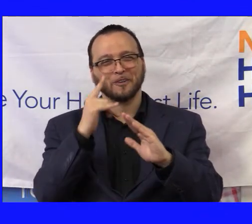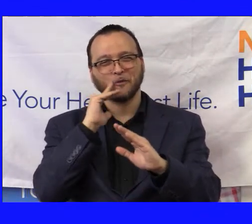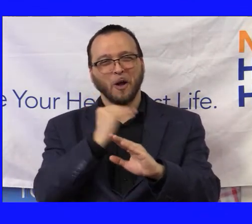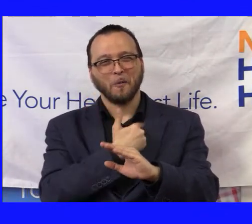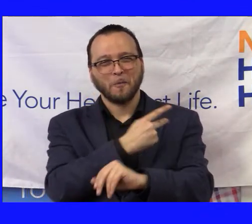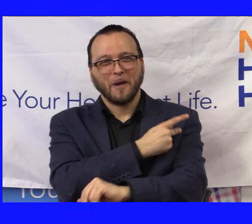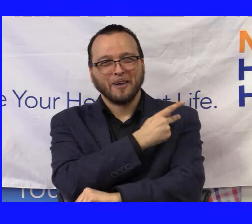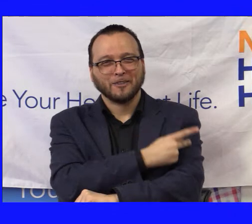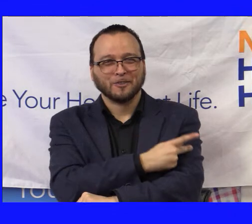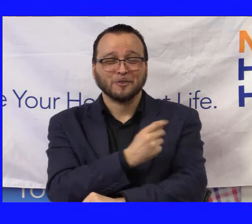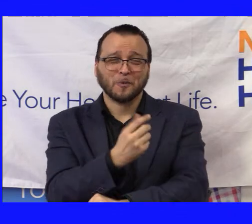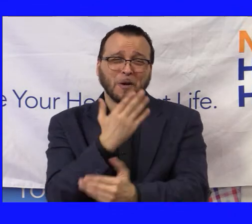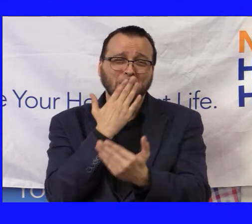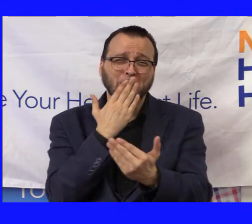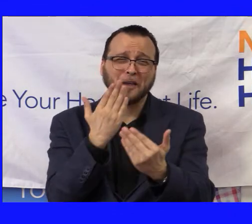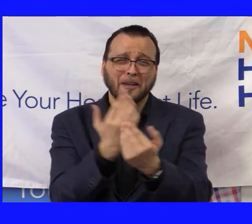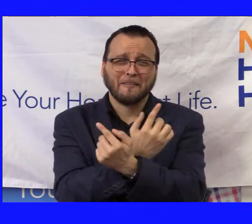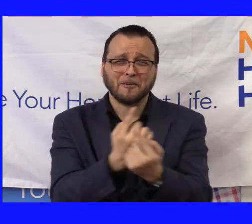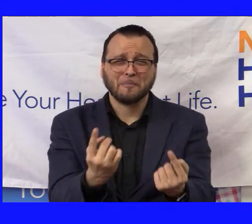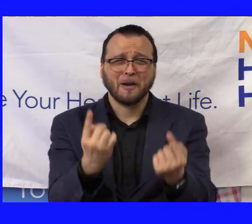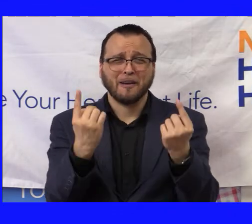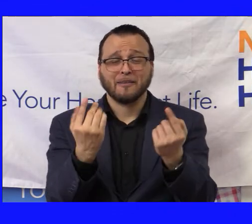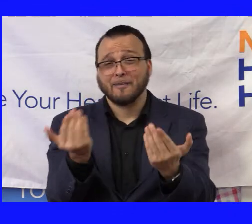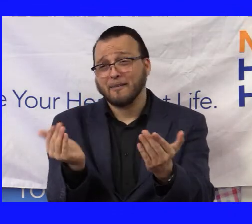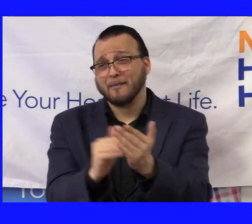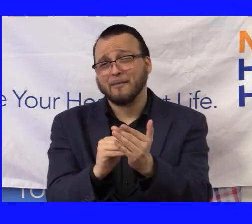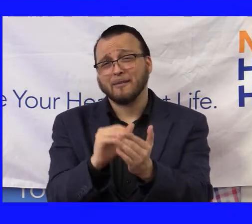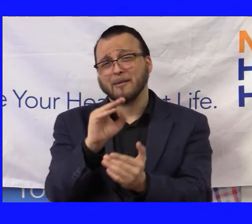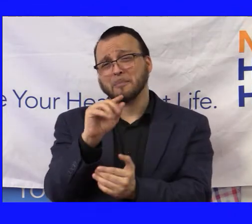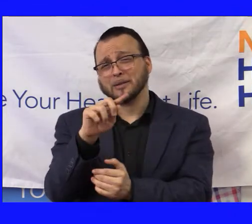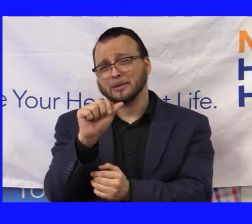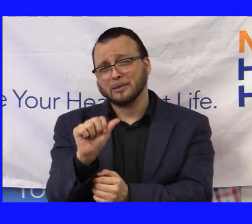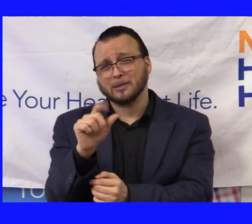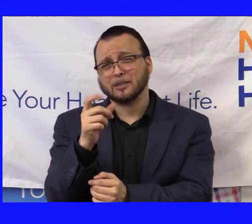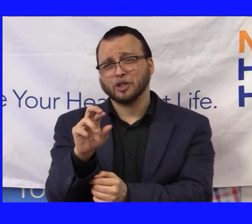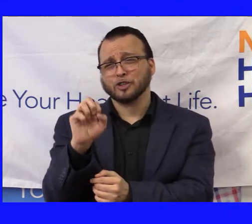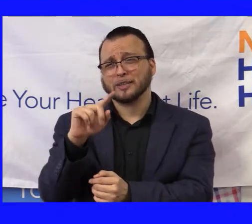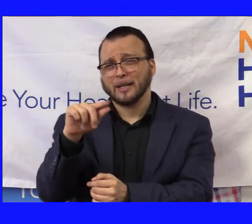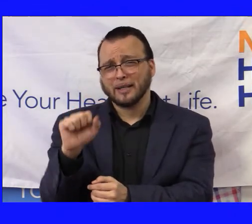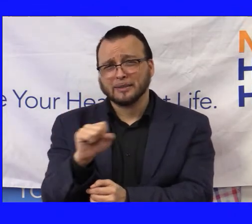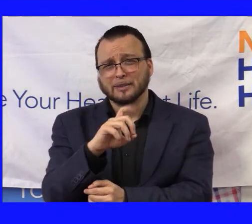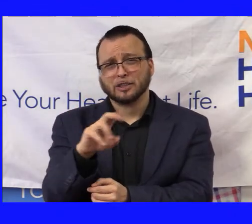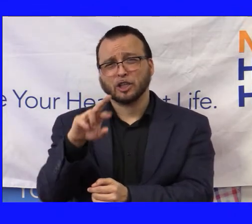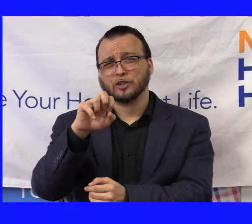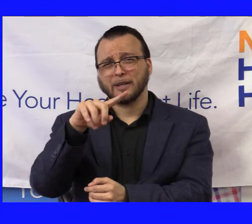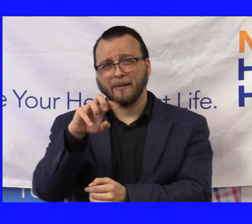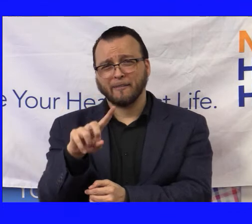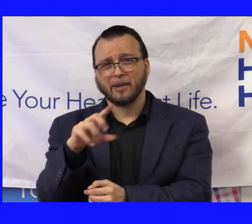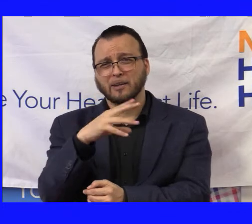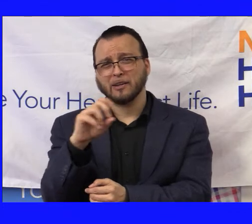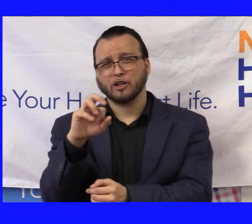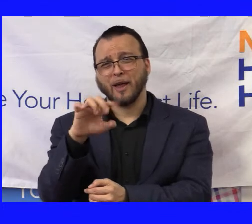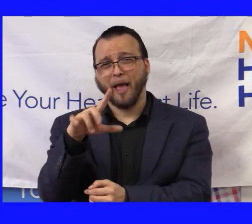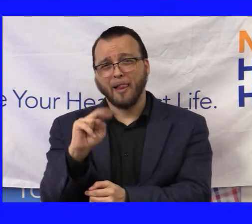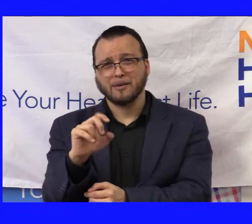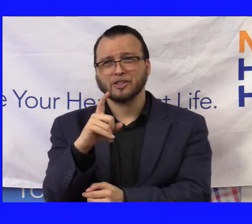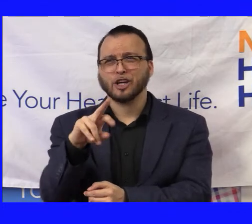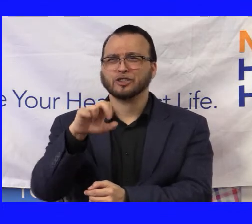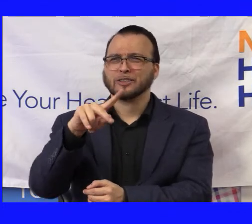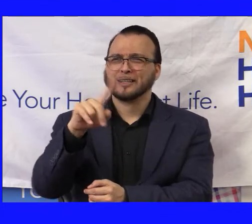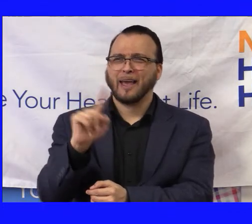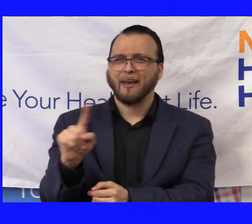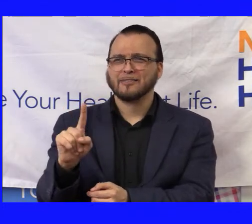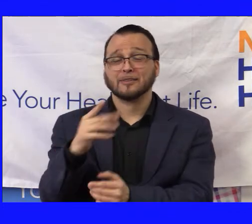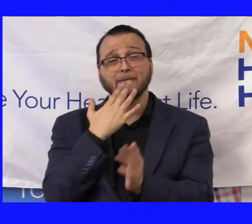just want to thank everybody. Again, Matilde, Dr. Cineas, Dr. David, Dr. Hart, and Dr. Katz. Thank you